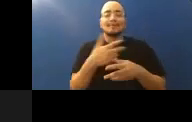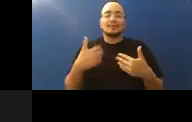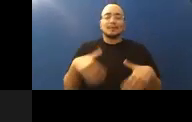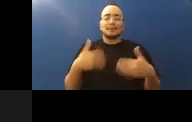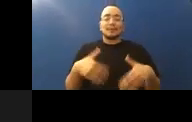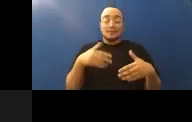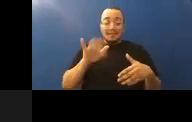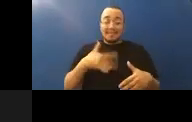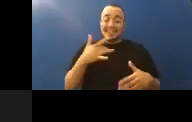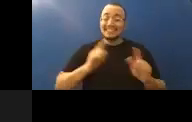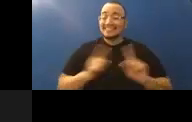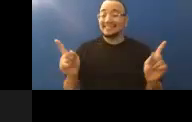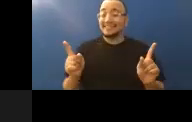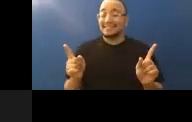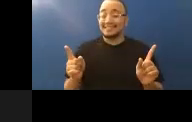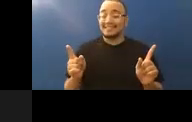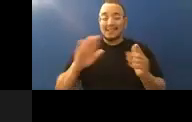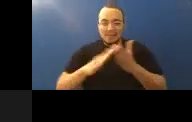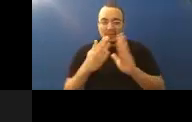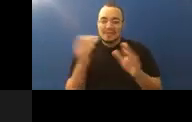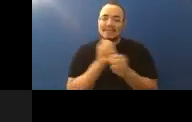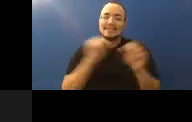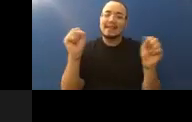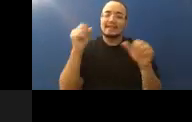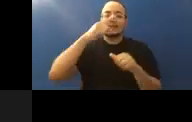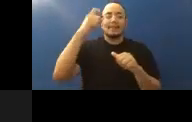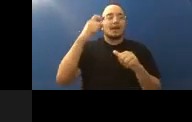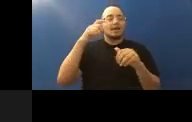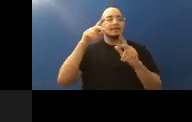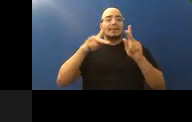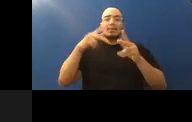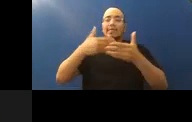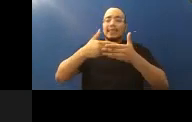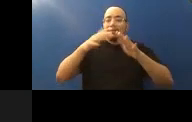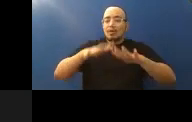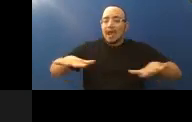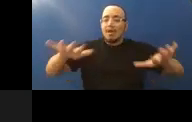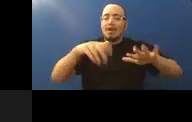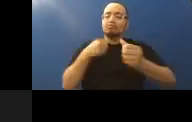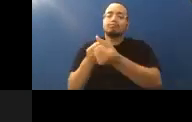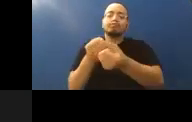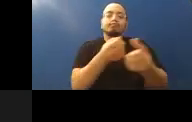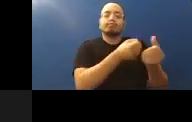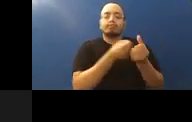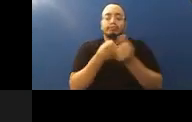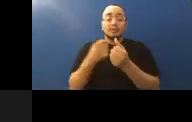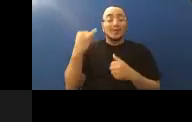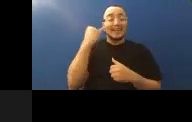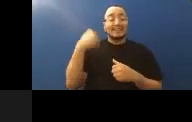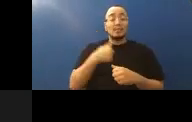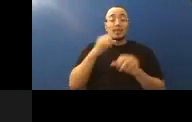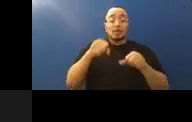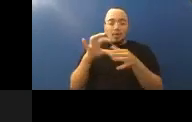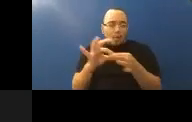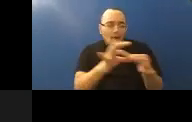because, you know, because there was a broader community effort, right? So what would it look like for us to organize those efforts, for us to